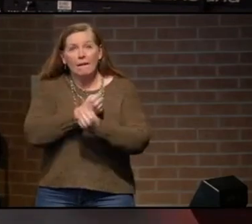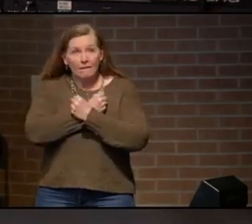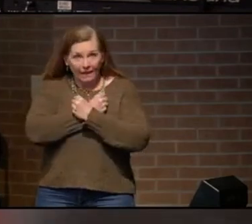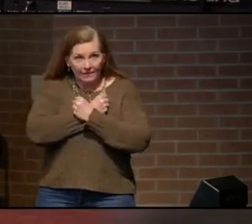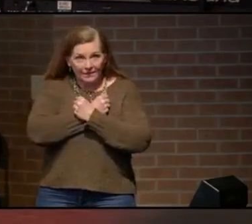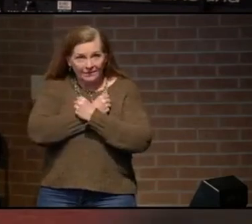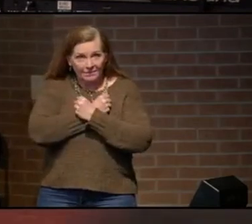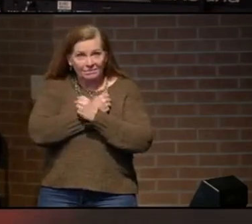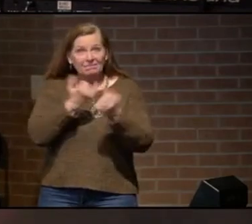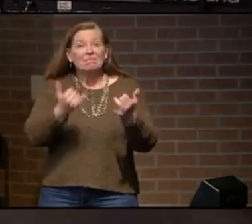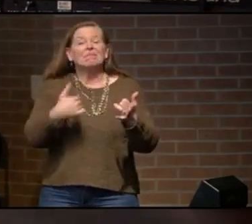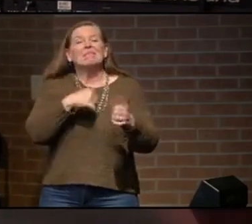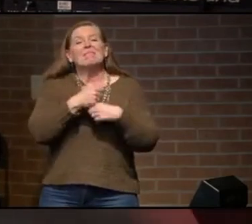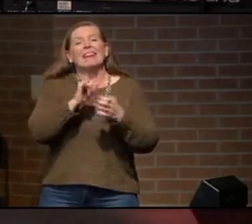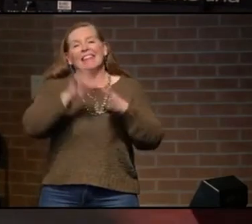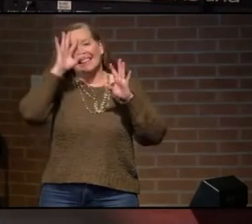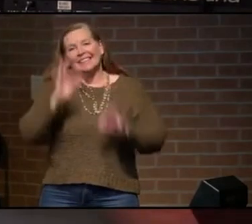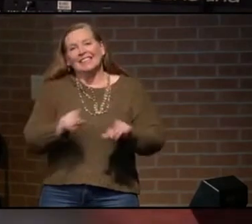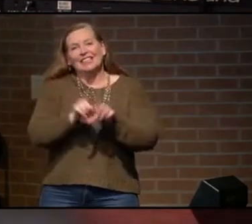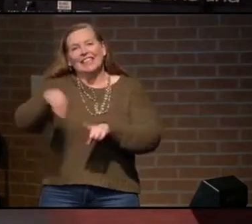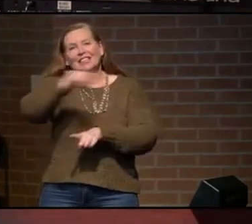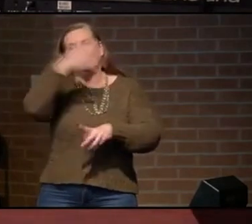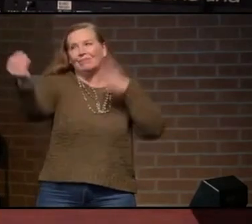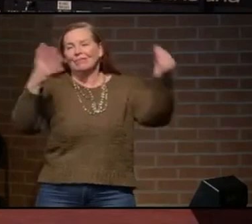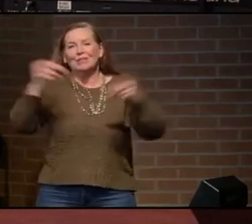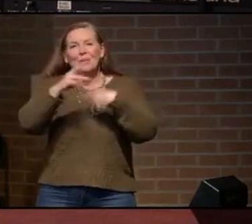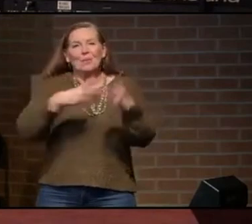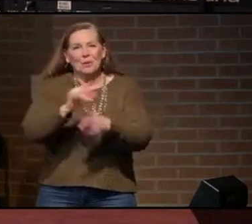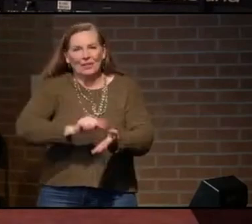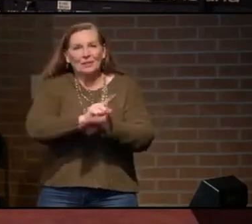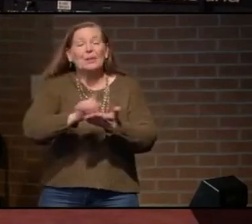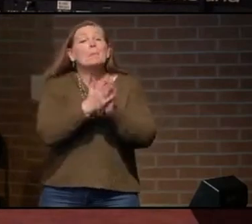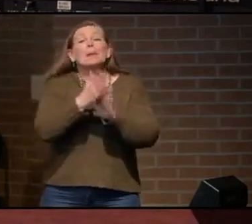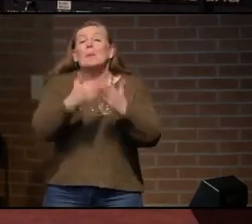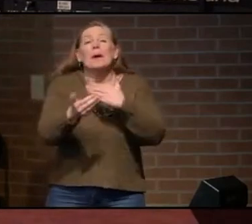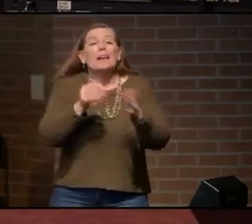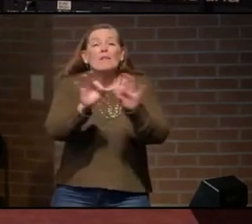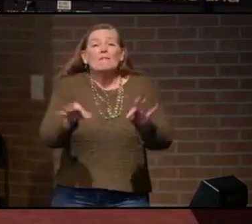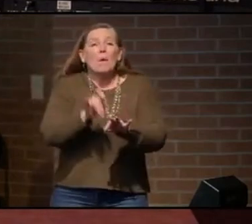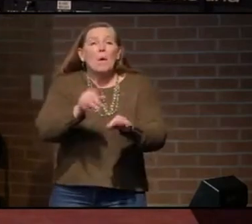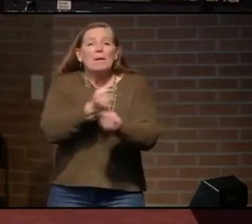I hope you make that decision as you go out into the world this week. Be whatever form of love that God has created you to be